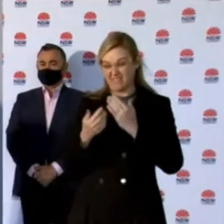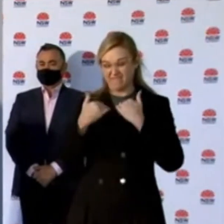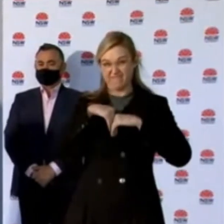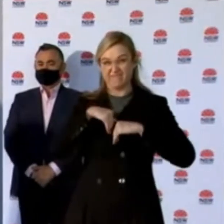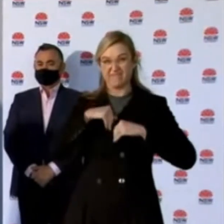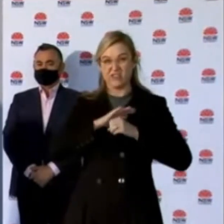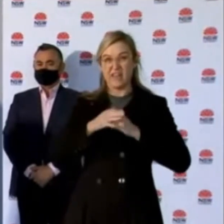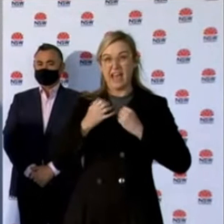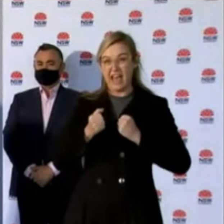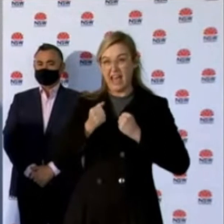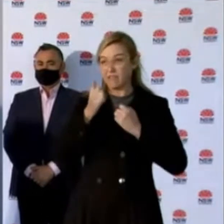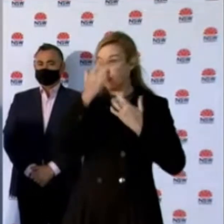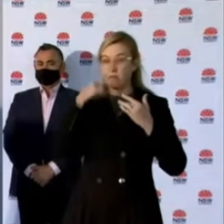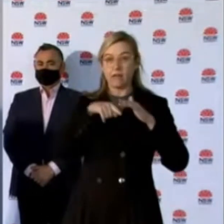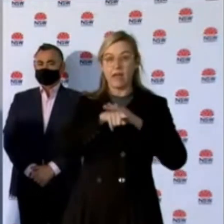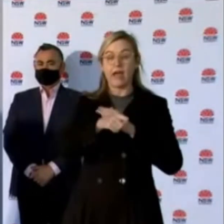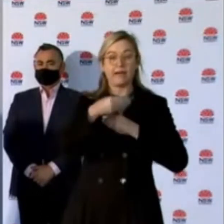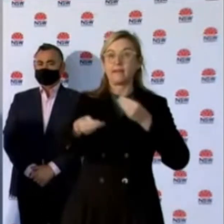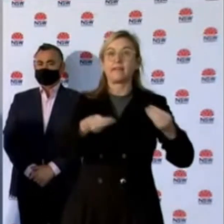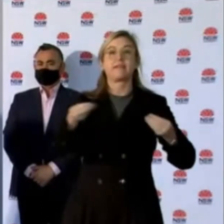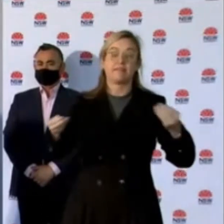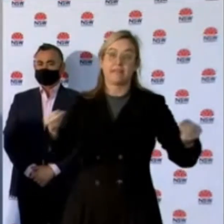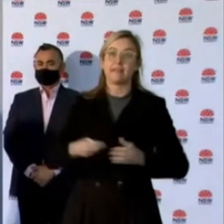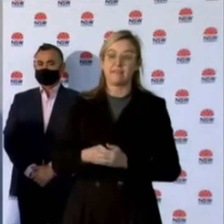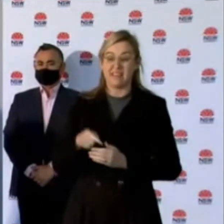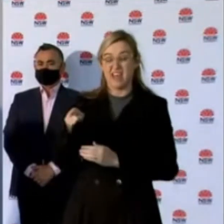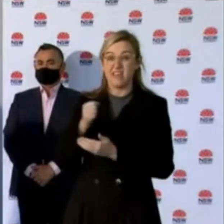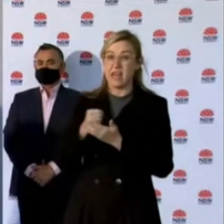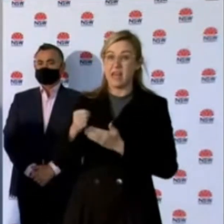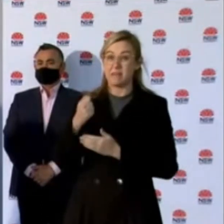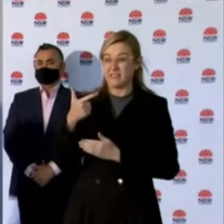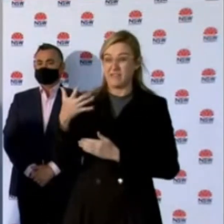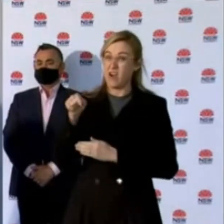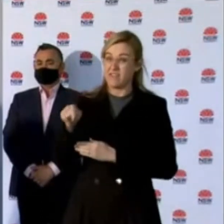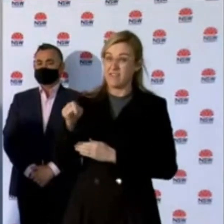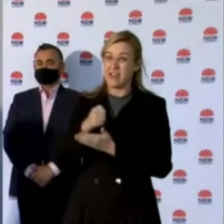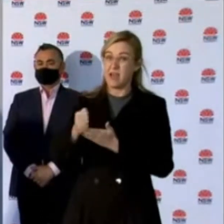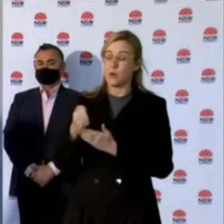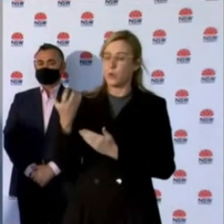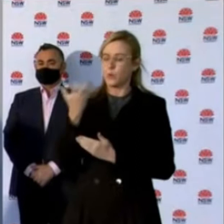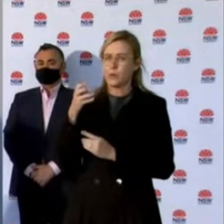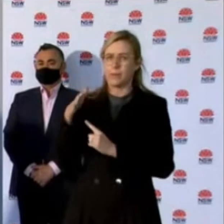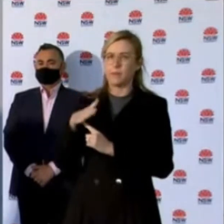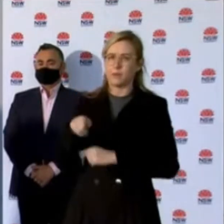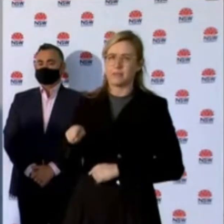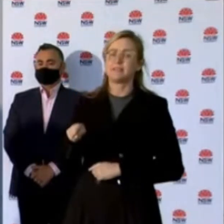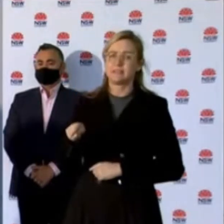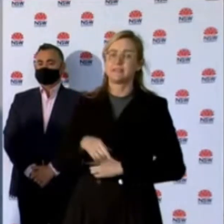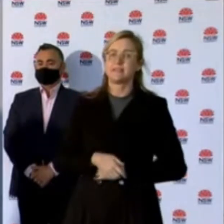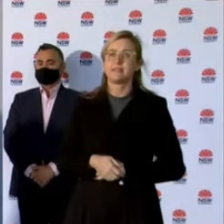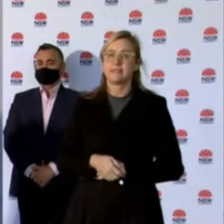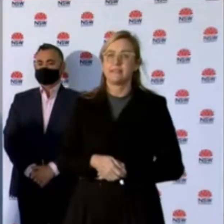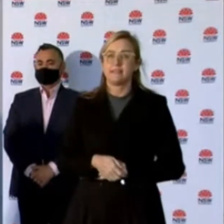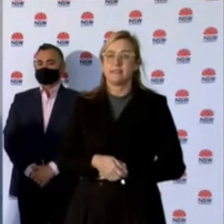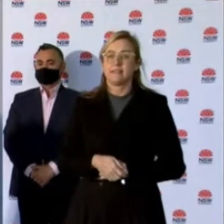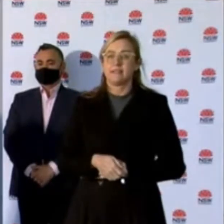that worries us the most. We've seen that number crop up day in and day out, and as we've explained previously, we won't see the